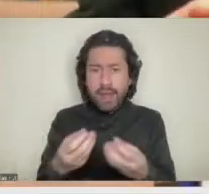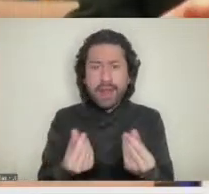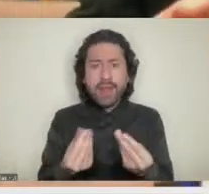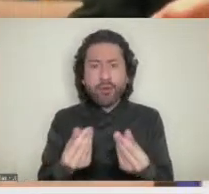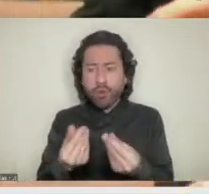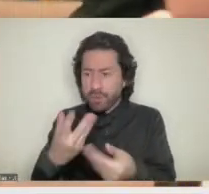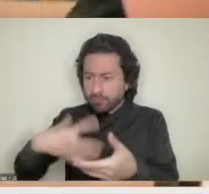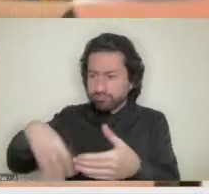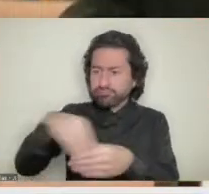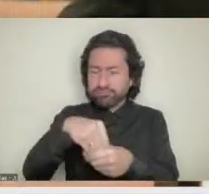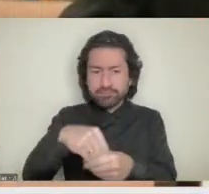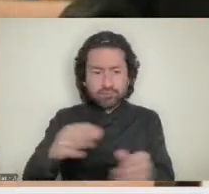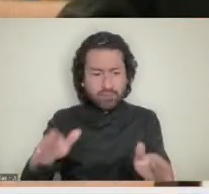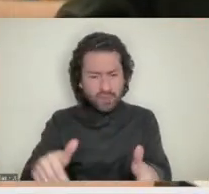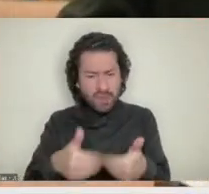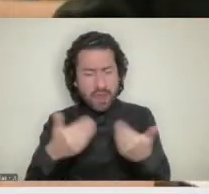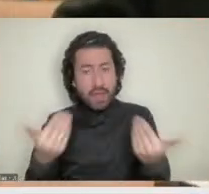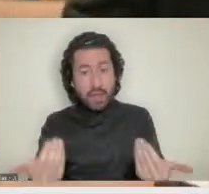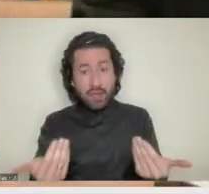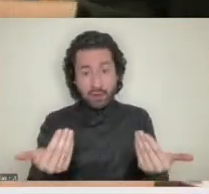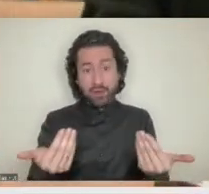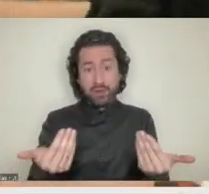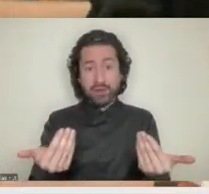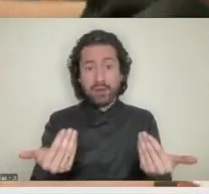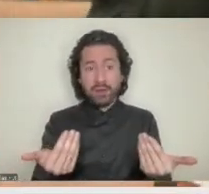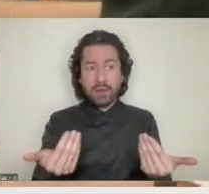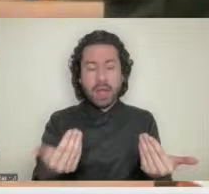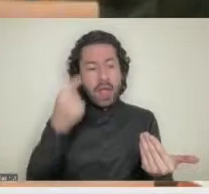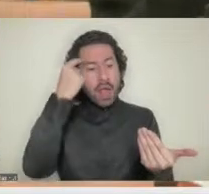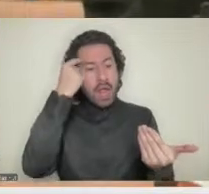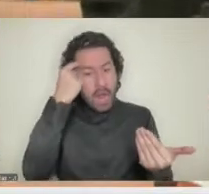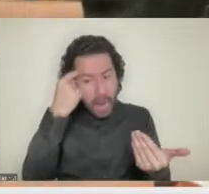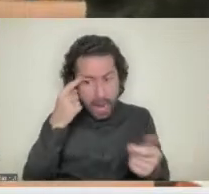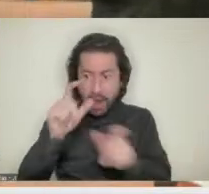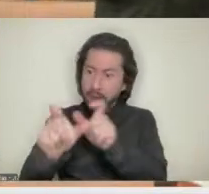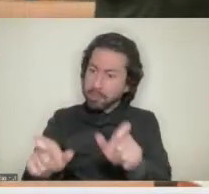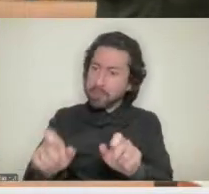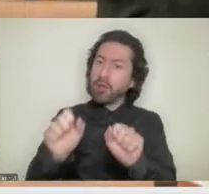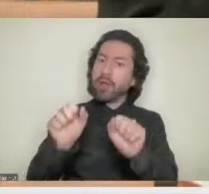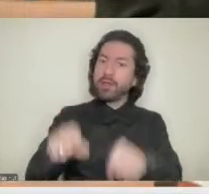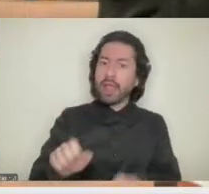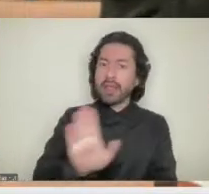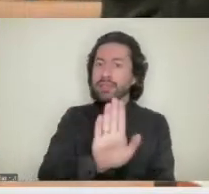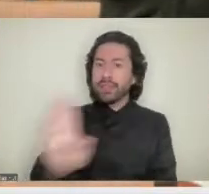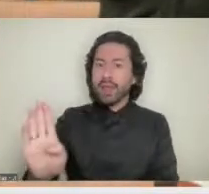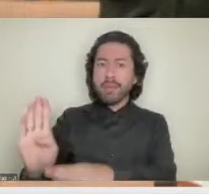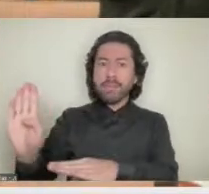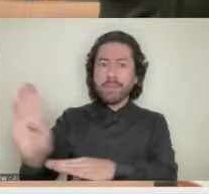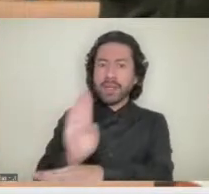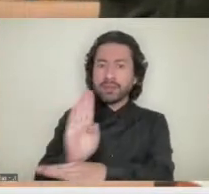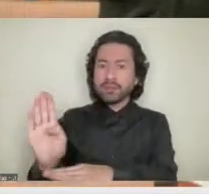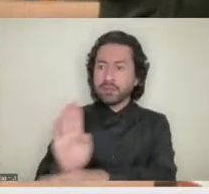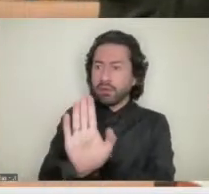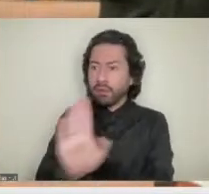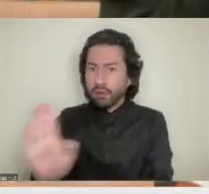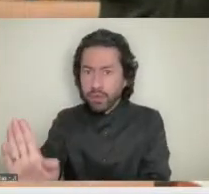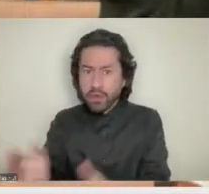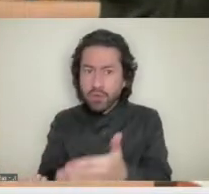foster economic inclusion of individuals is related to entrepreneurial activities,